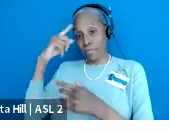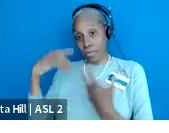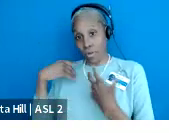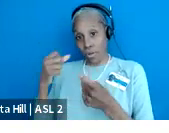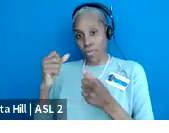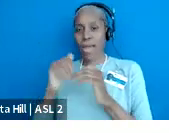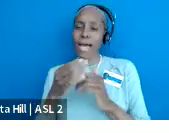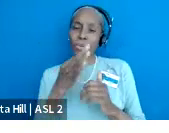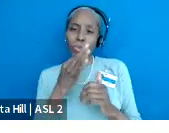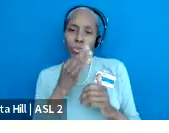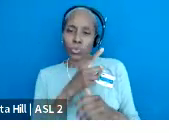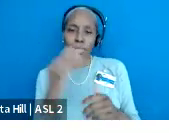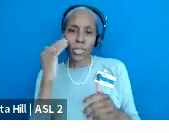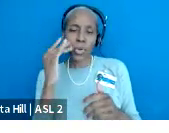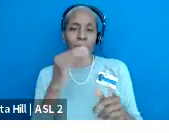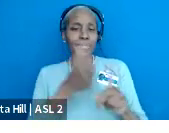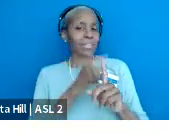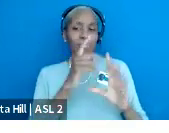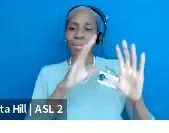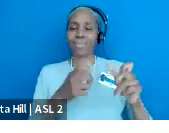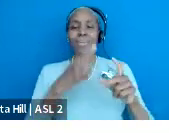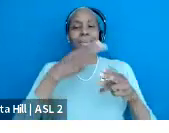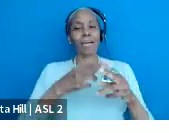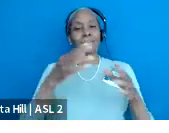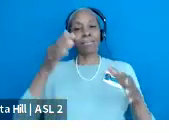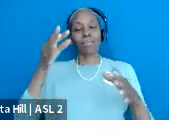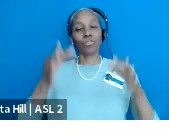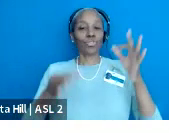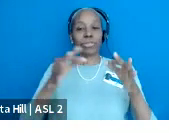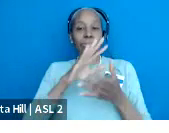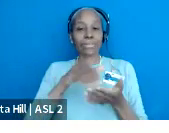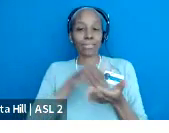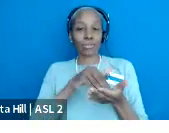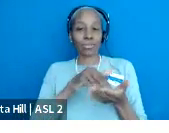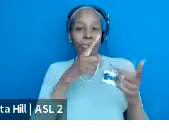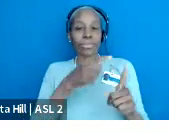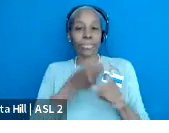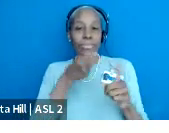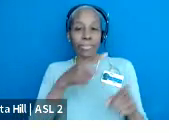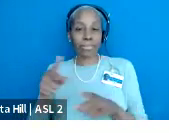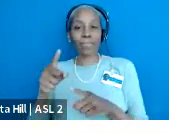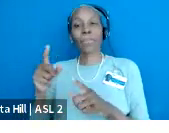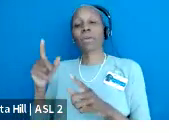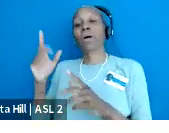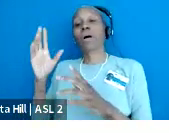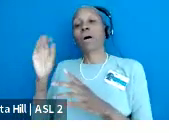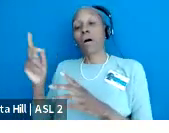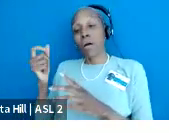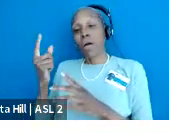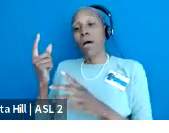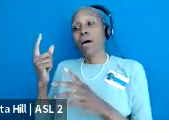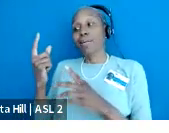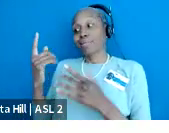soon do they find out if an incident was not classified as a Justice Center incident? So we take calls, a typical call is about